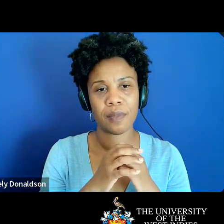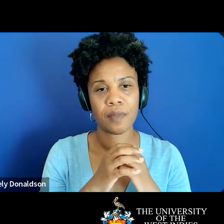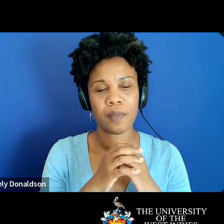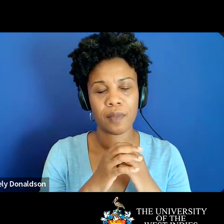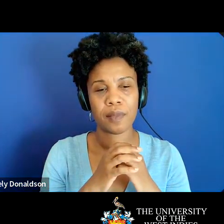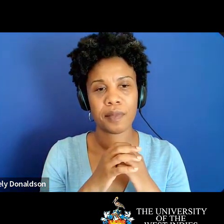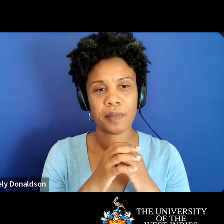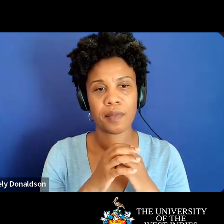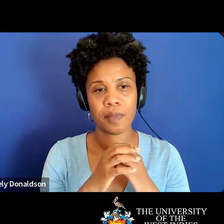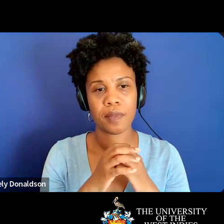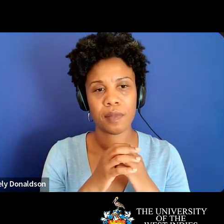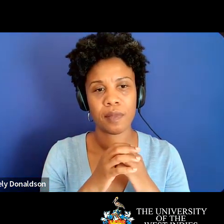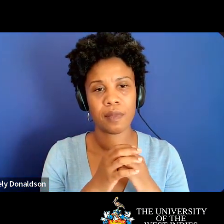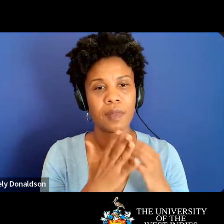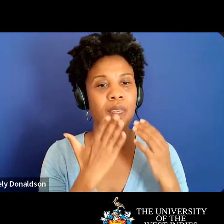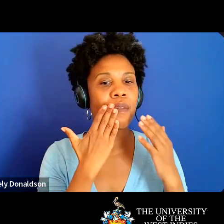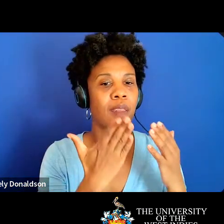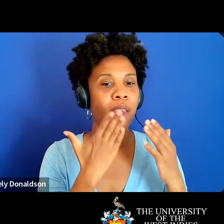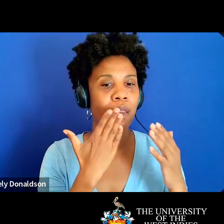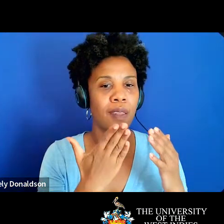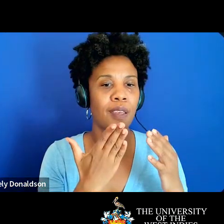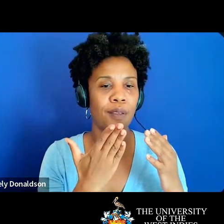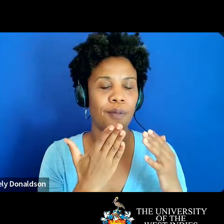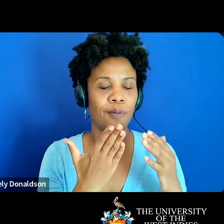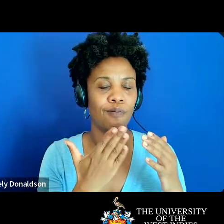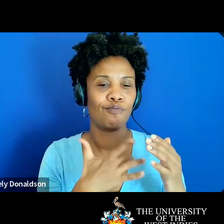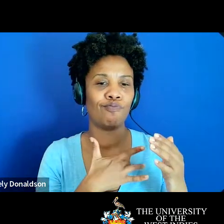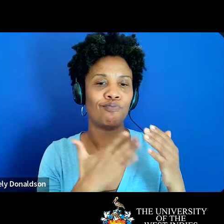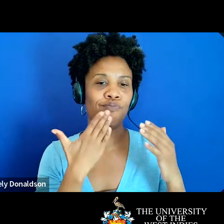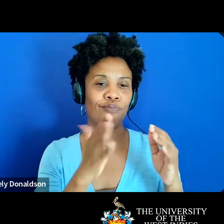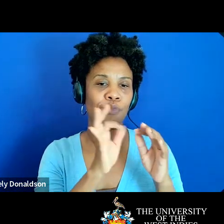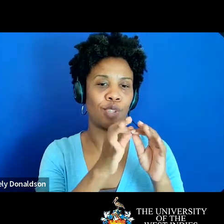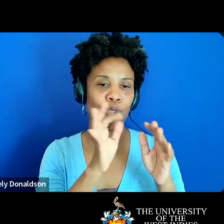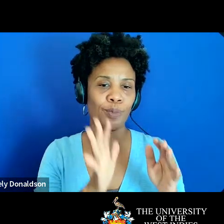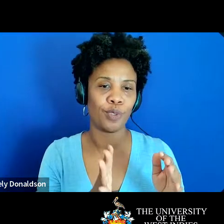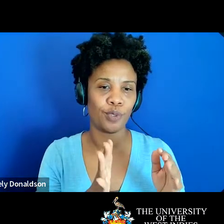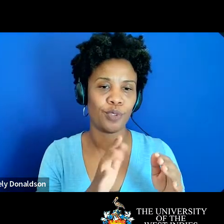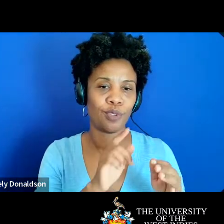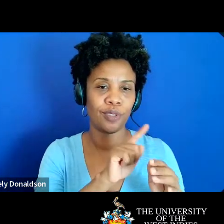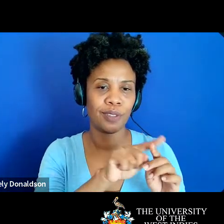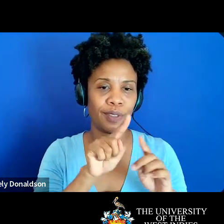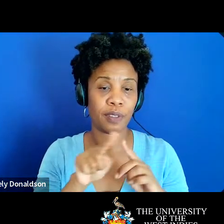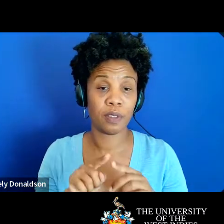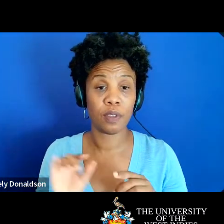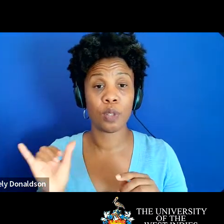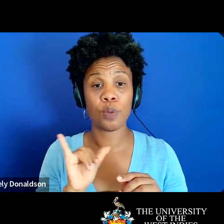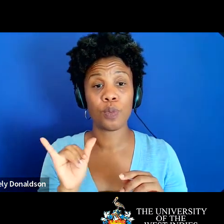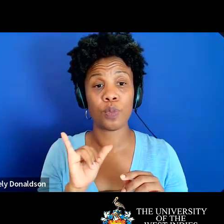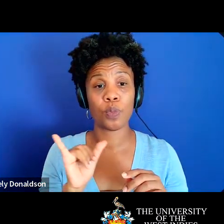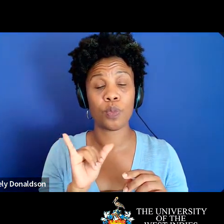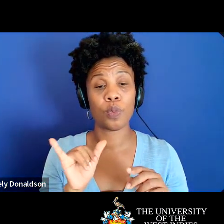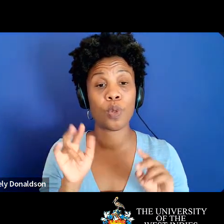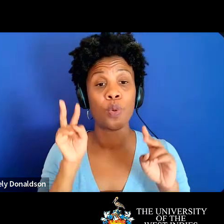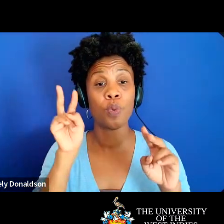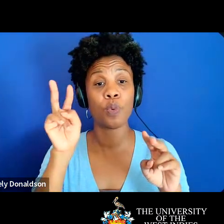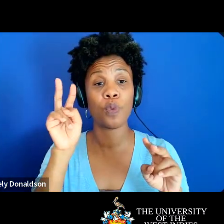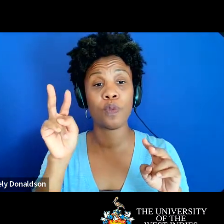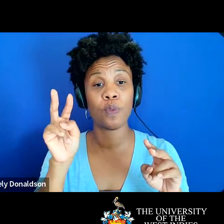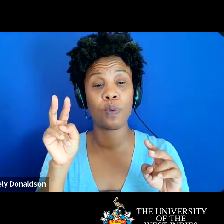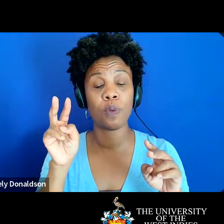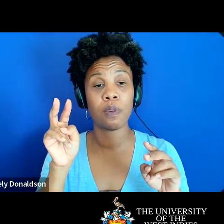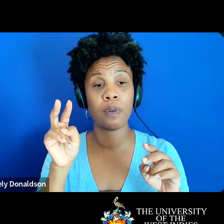to express our profound appreciation. And we look forward to Conference